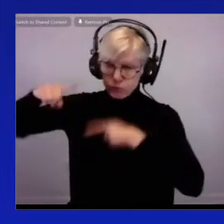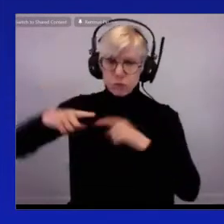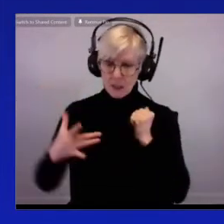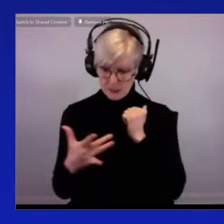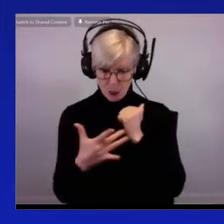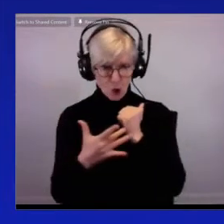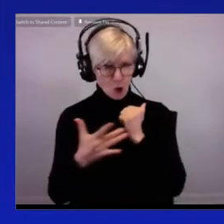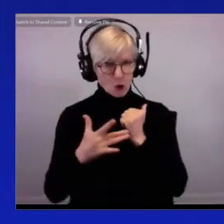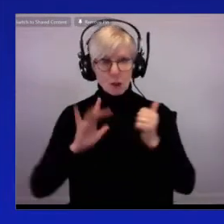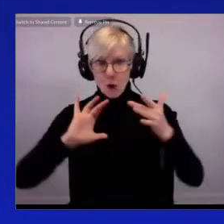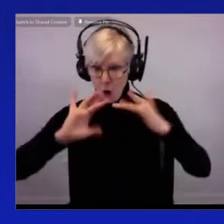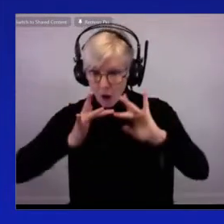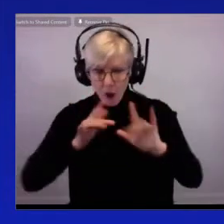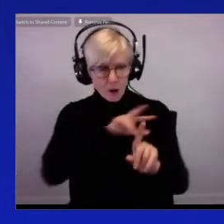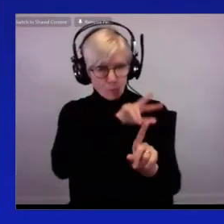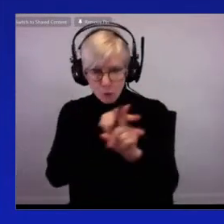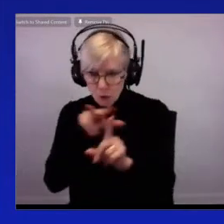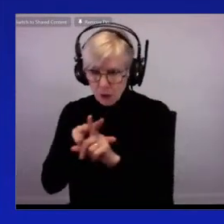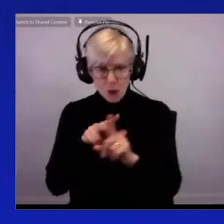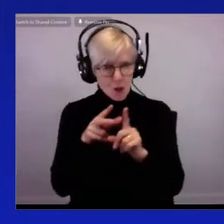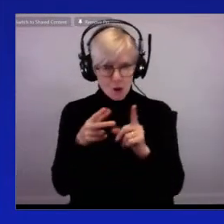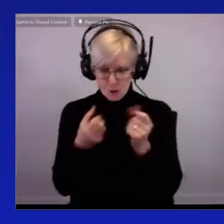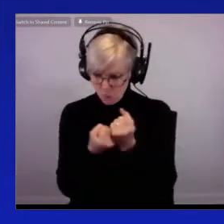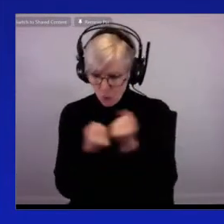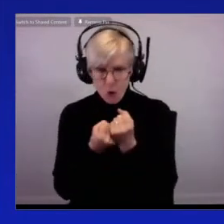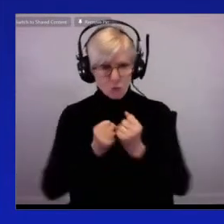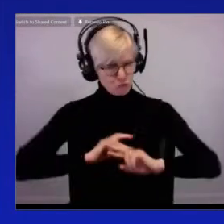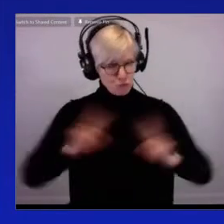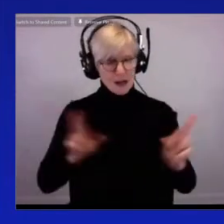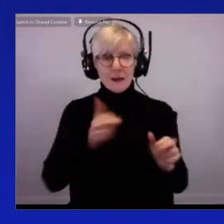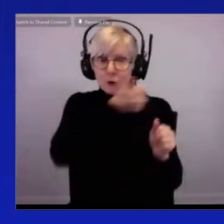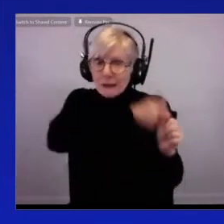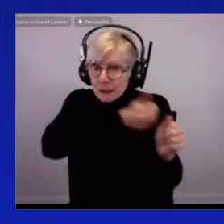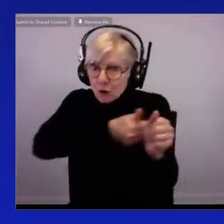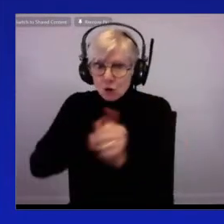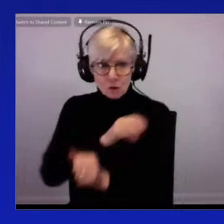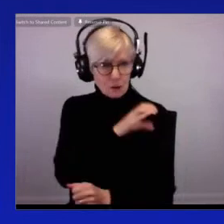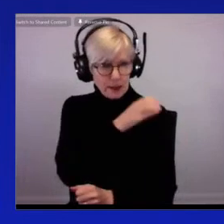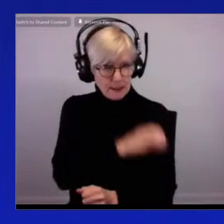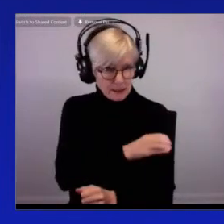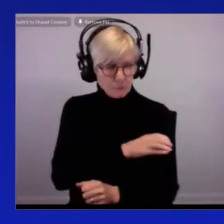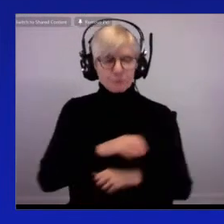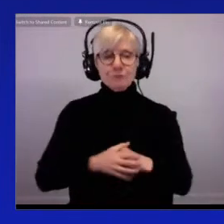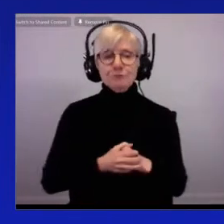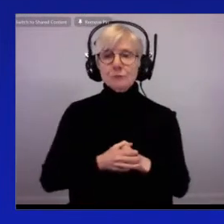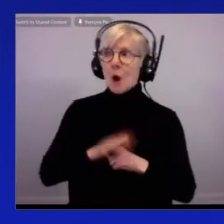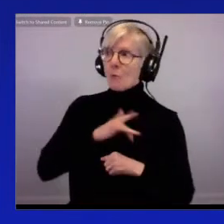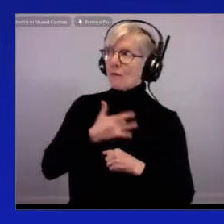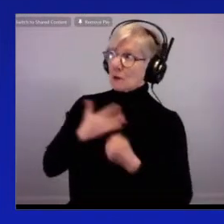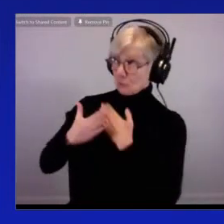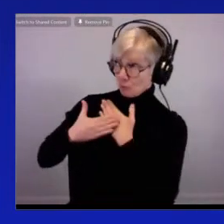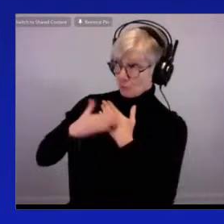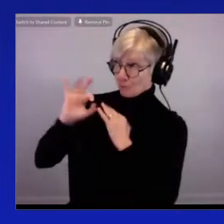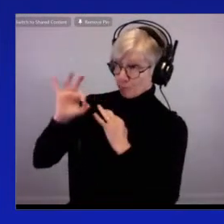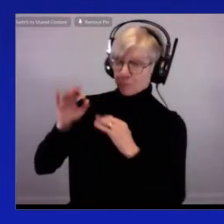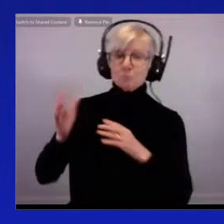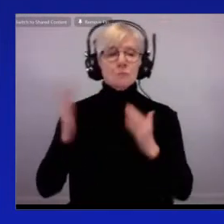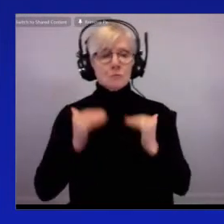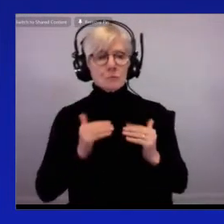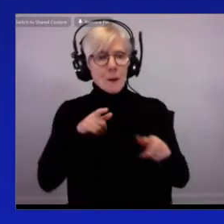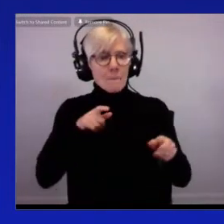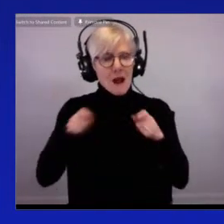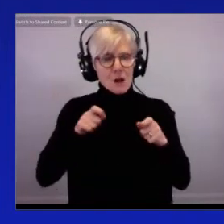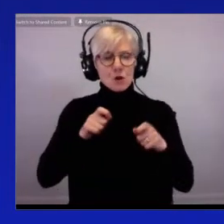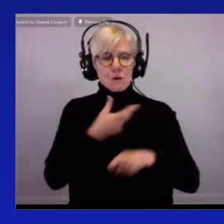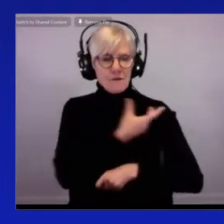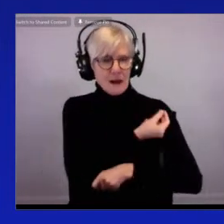technology, infrastructure, and support will be available in all the clinics. And with guidance from the province, we will need to manage the